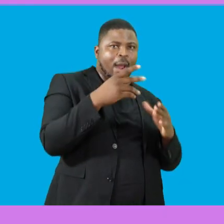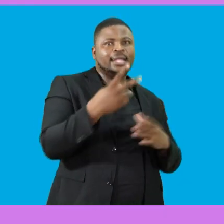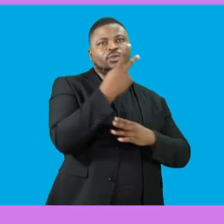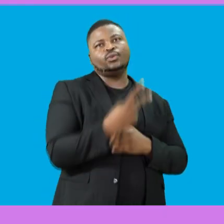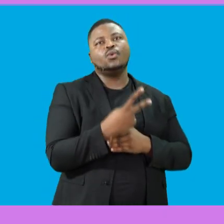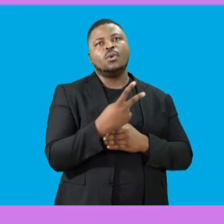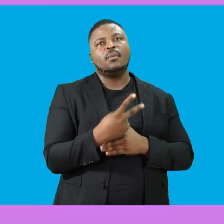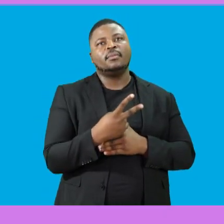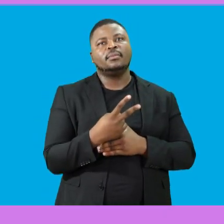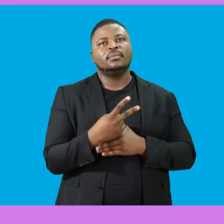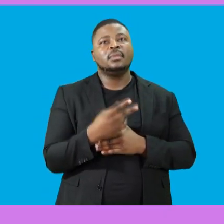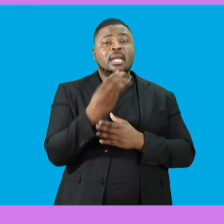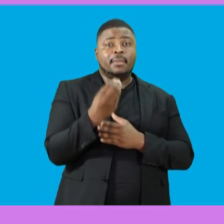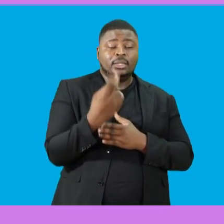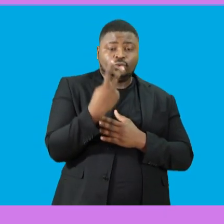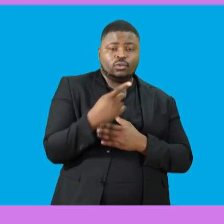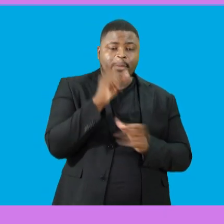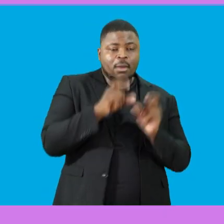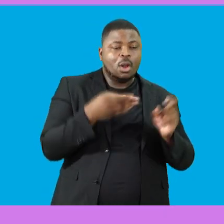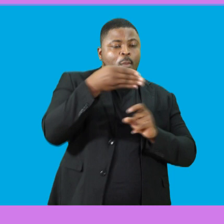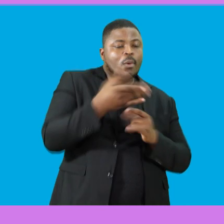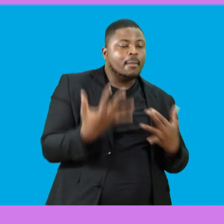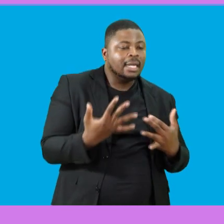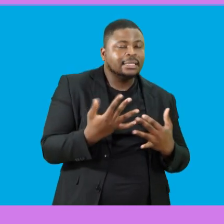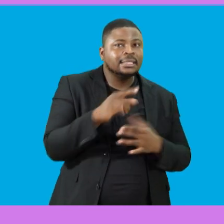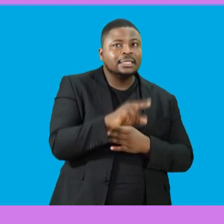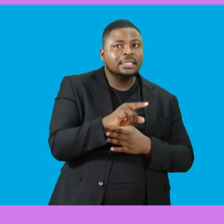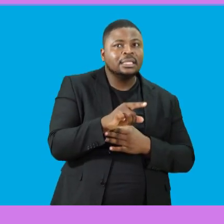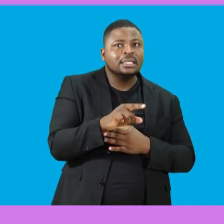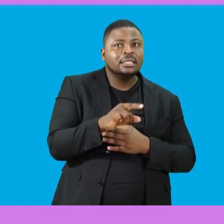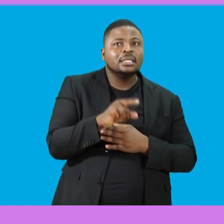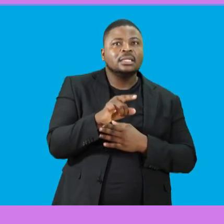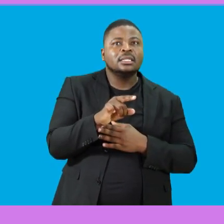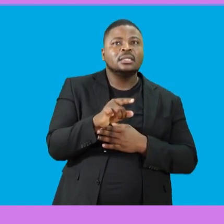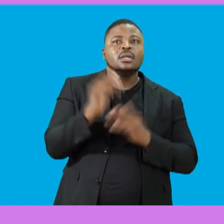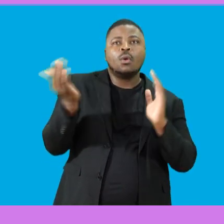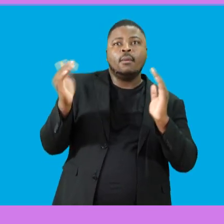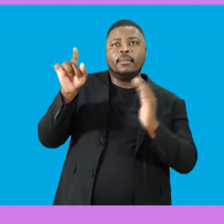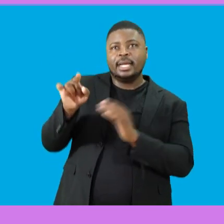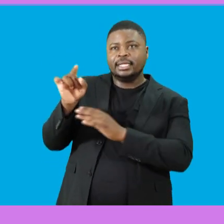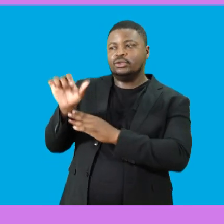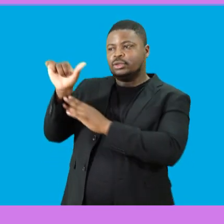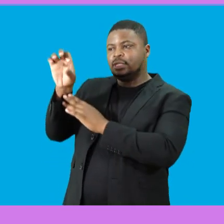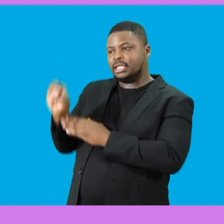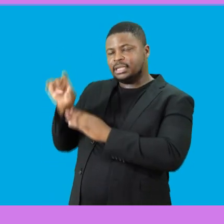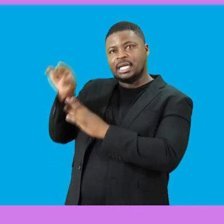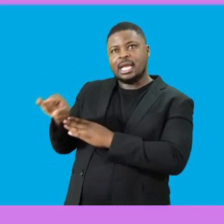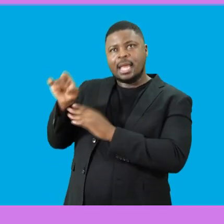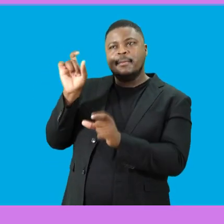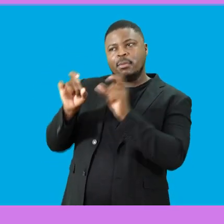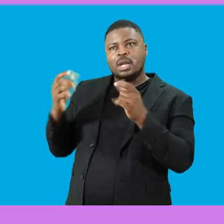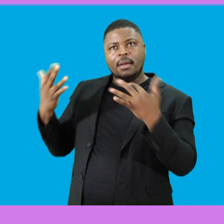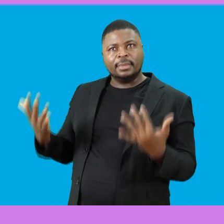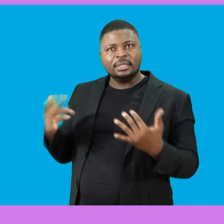trip number 6. So in number 2, how many people were there? We had 20. In number 6, we had 60. So we